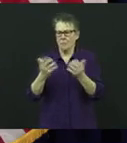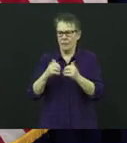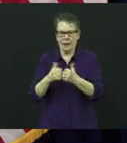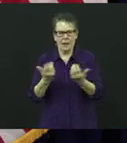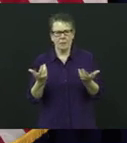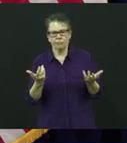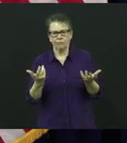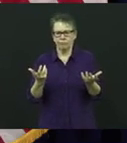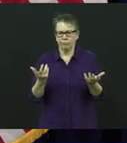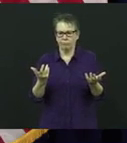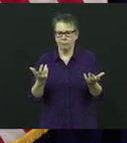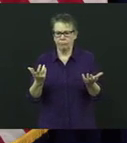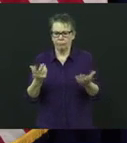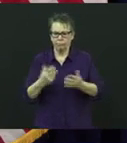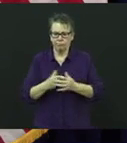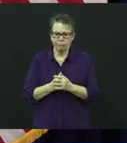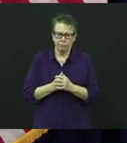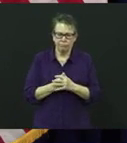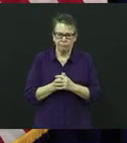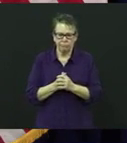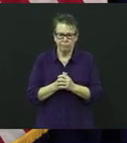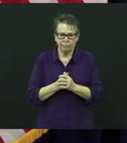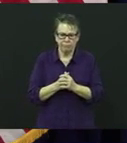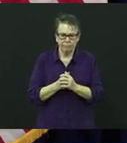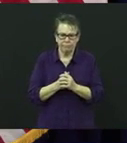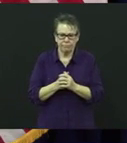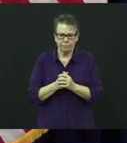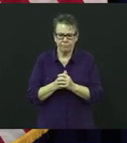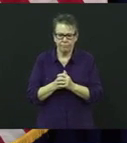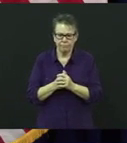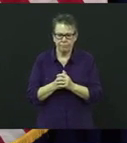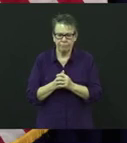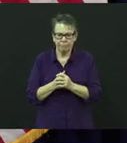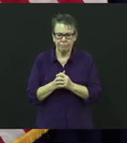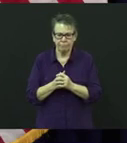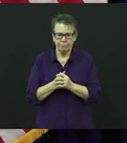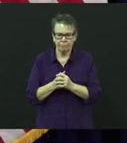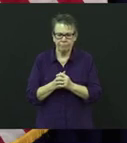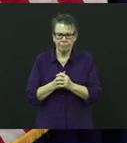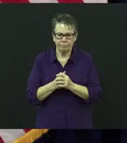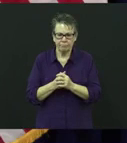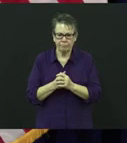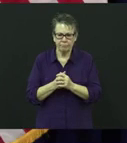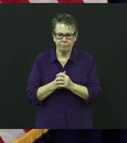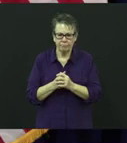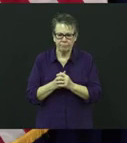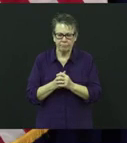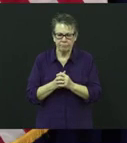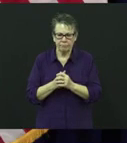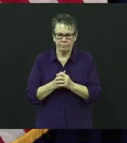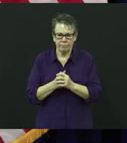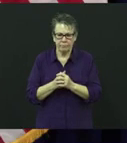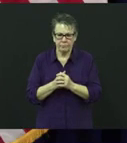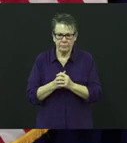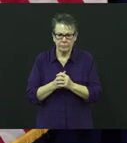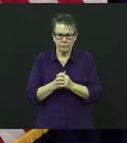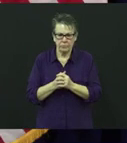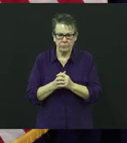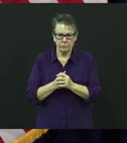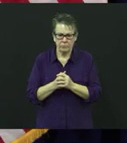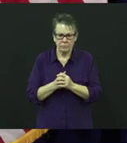as robust, if it stays in the neighborhood that I was read into by Senators Menendez and Booker coming in